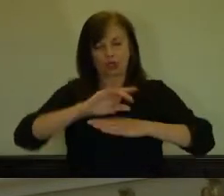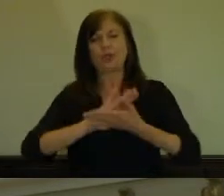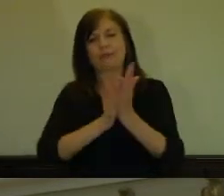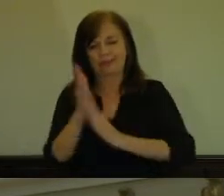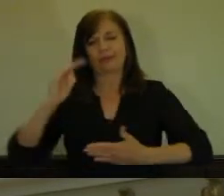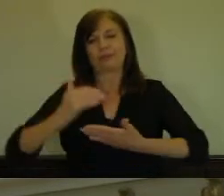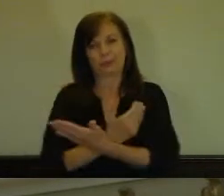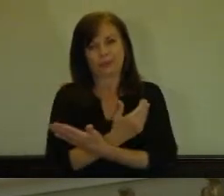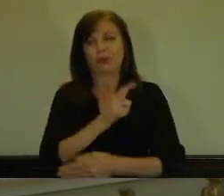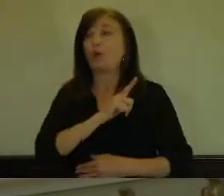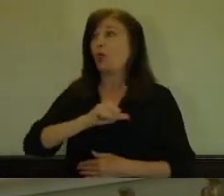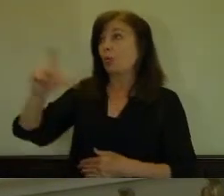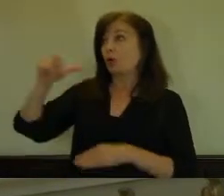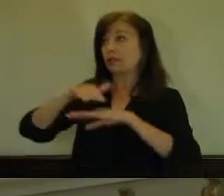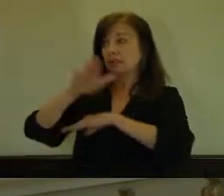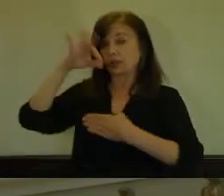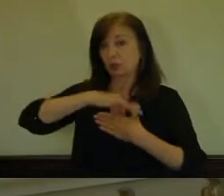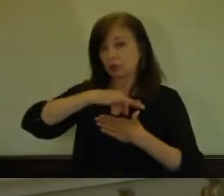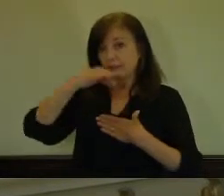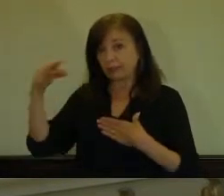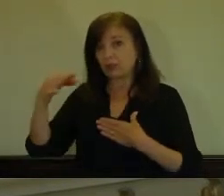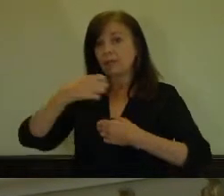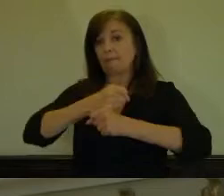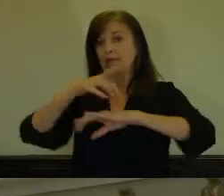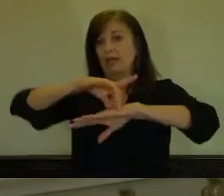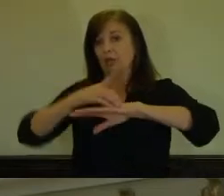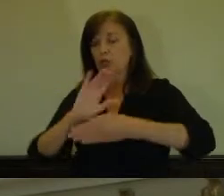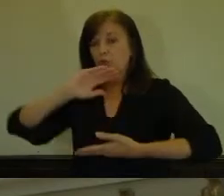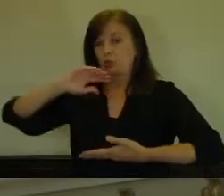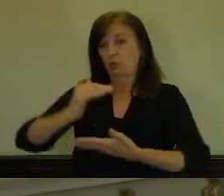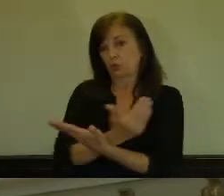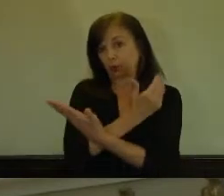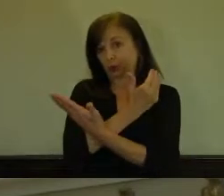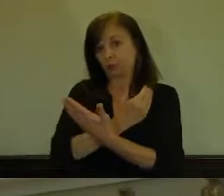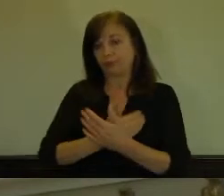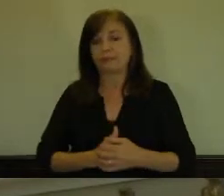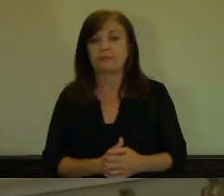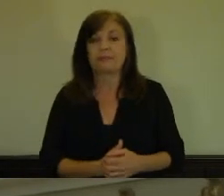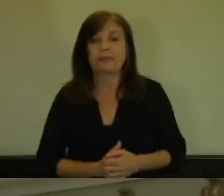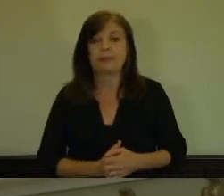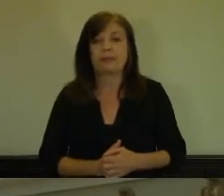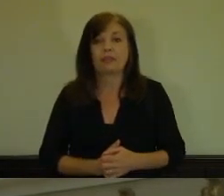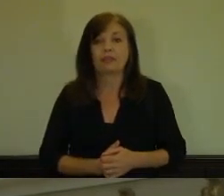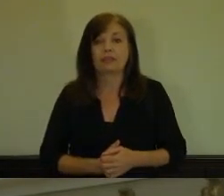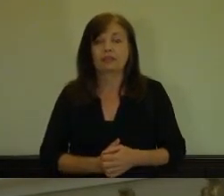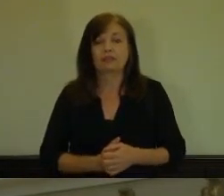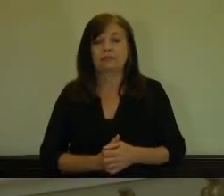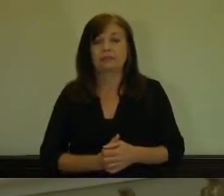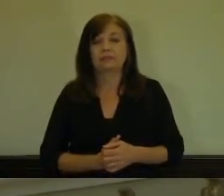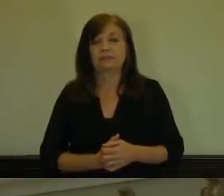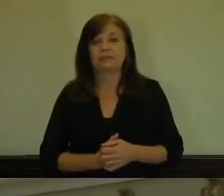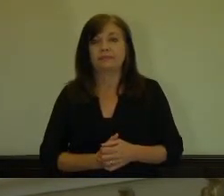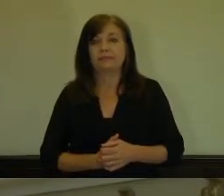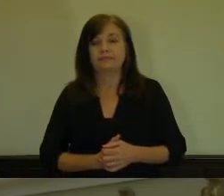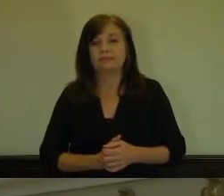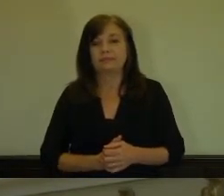earth. Lord, send out your spirit and renew the face of the earth.